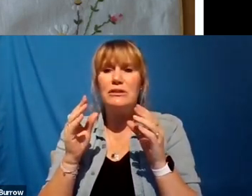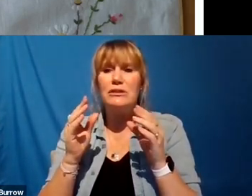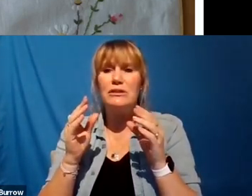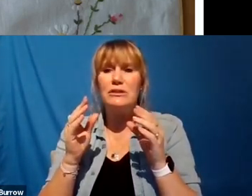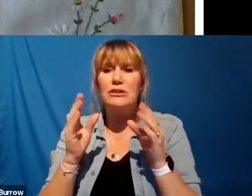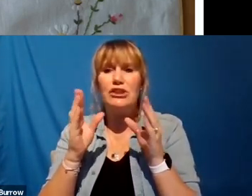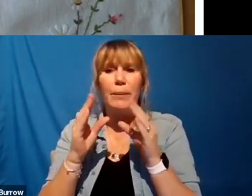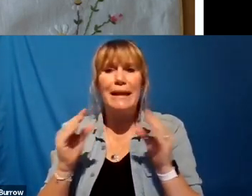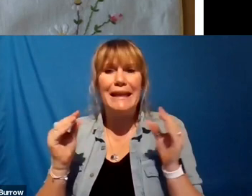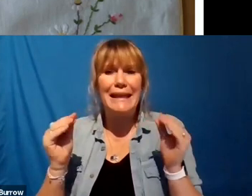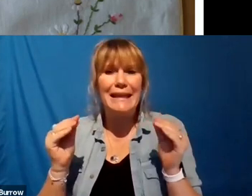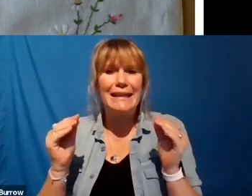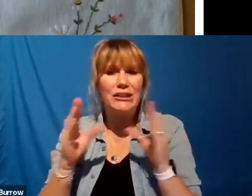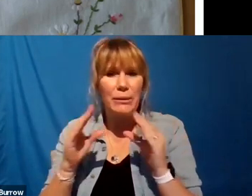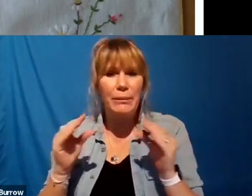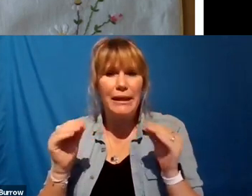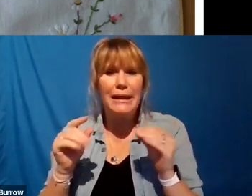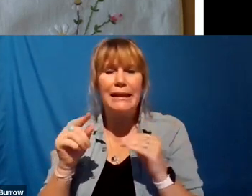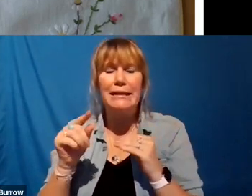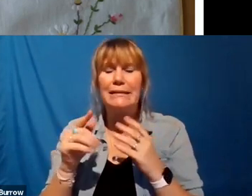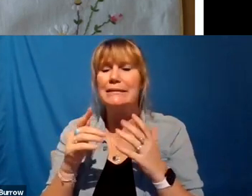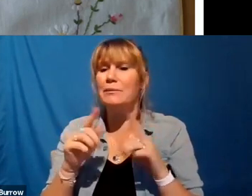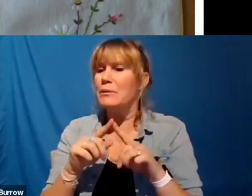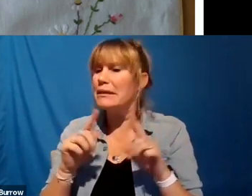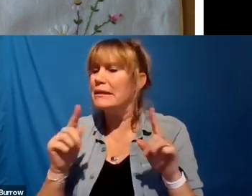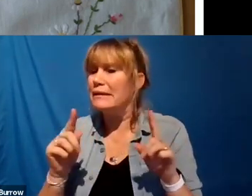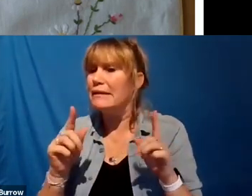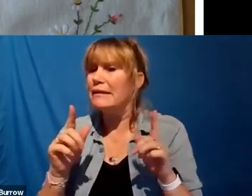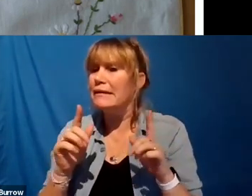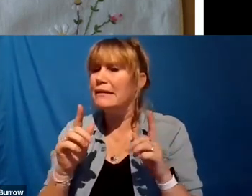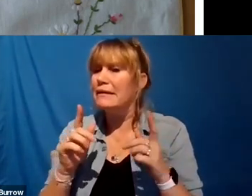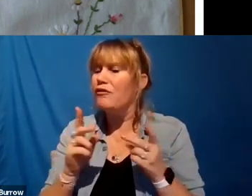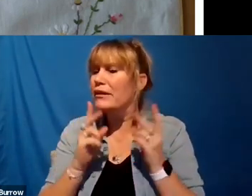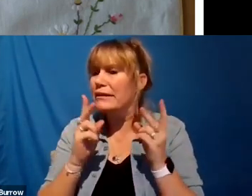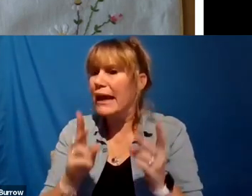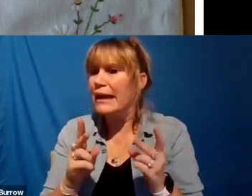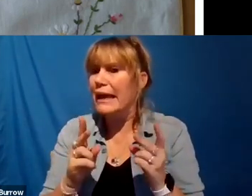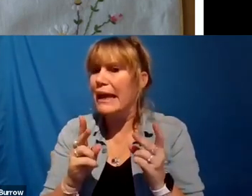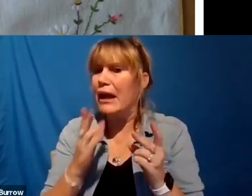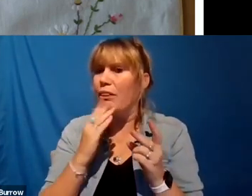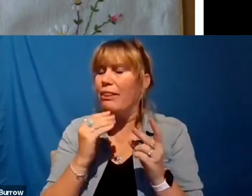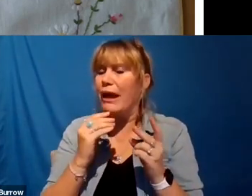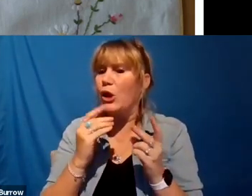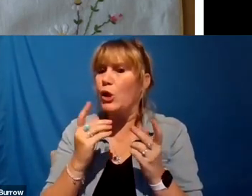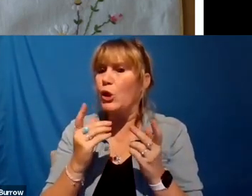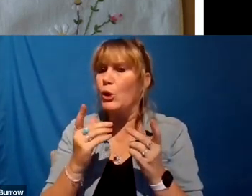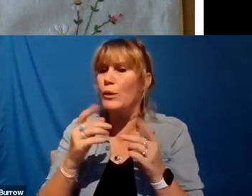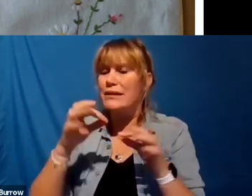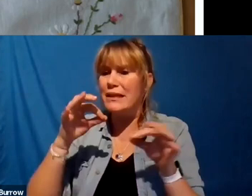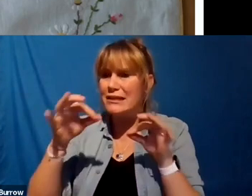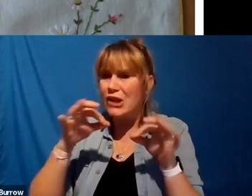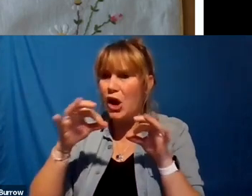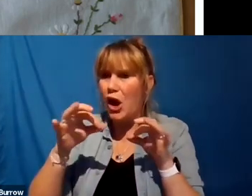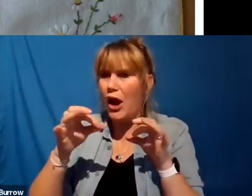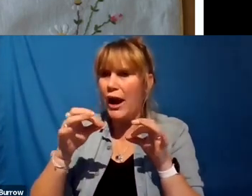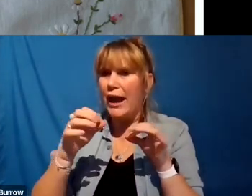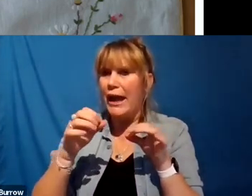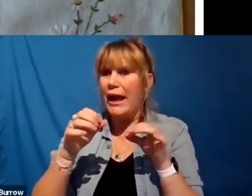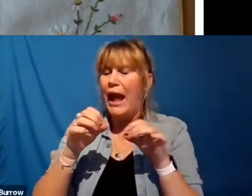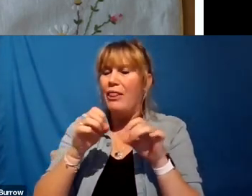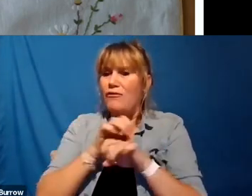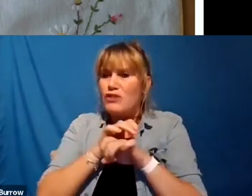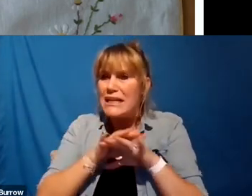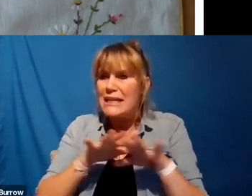use a hammer to pound the flowers into the fabric, and they release their dye, their colour in their petals onto the